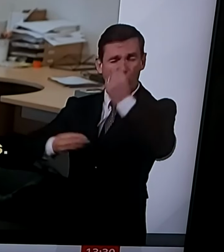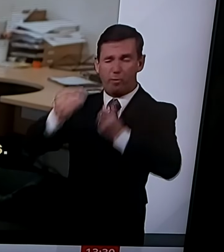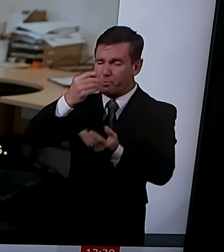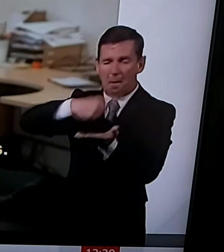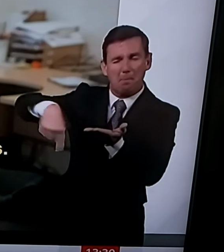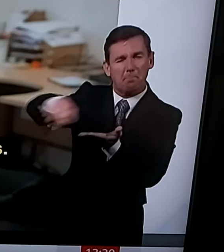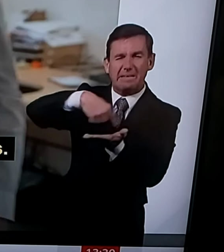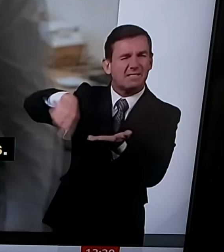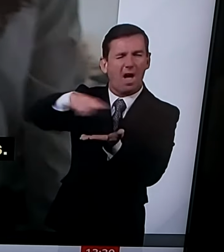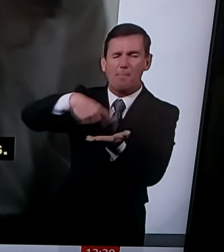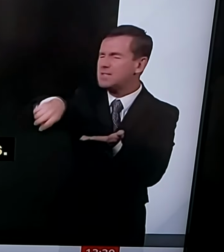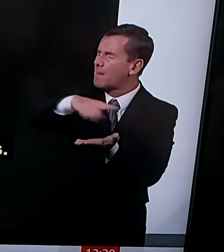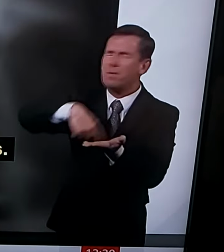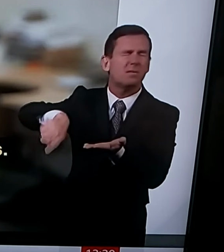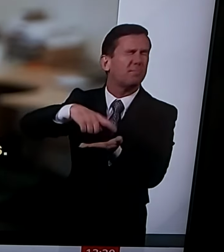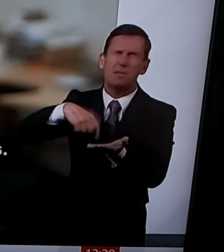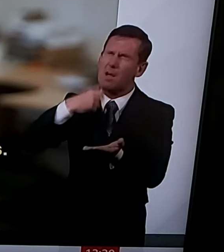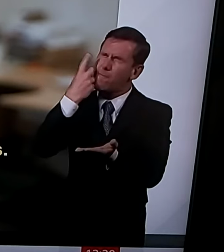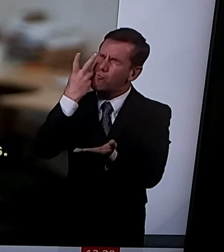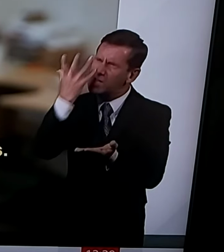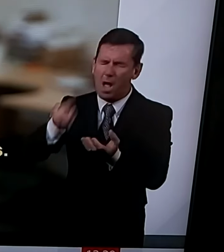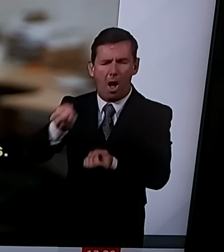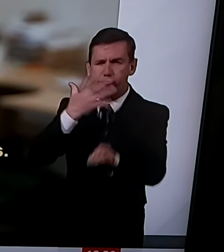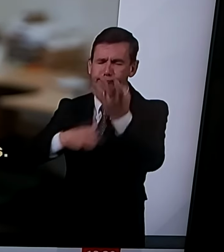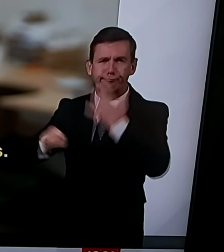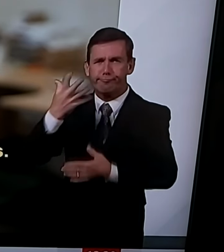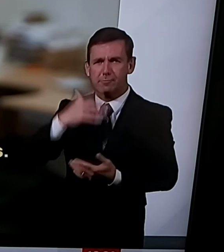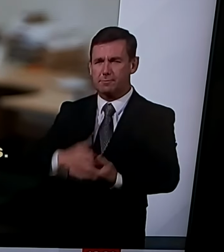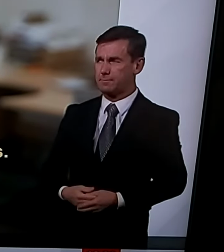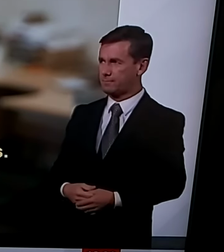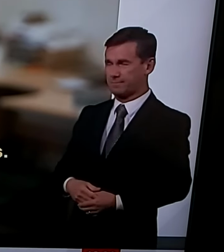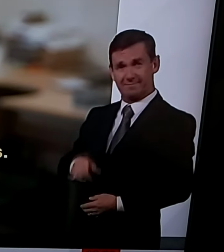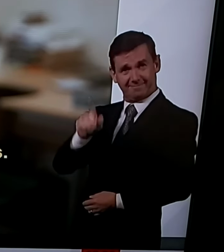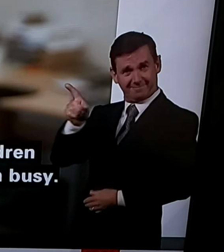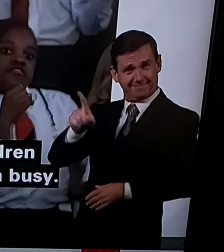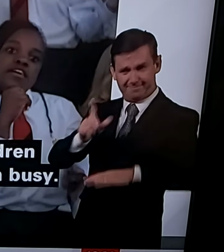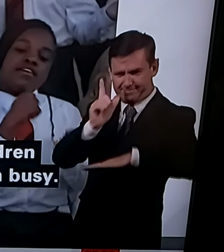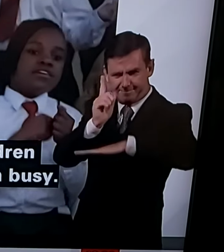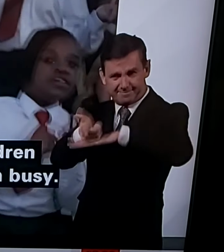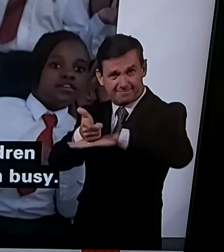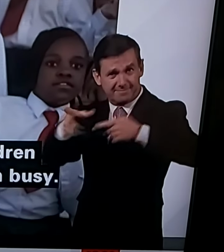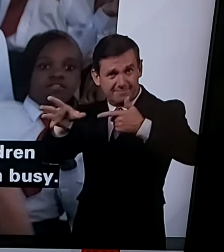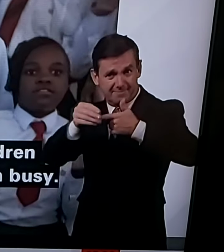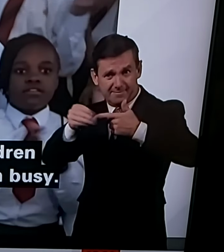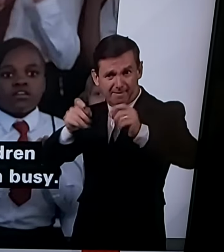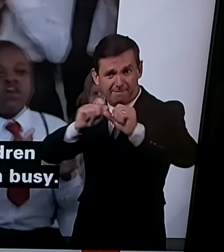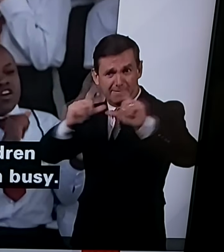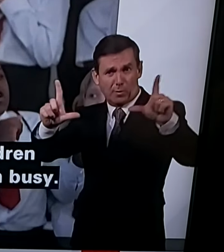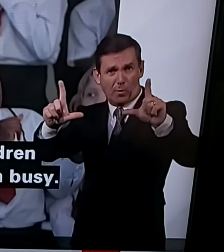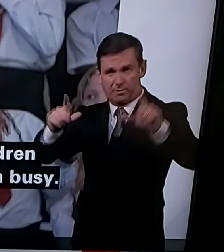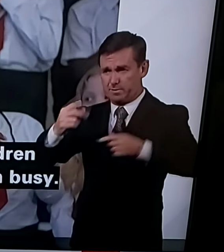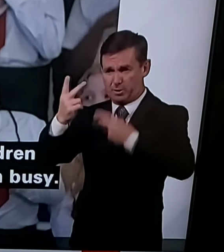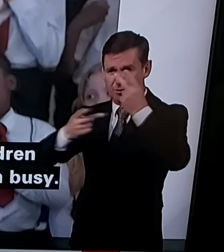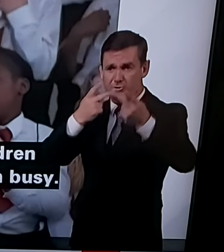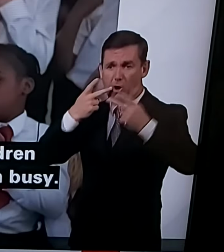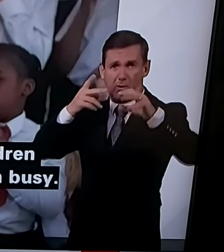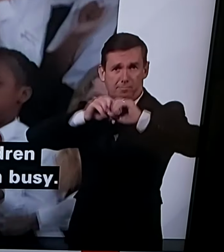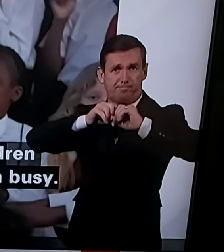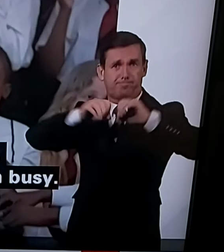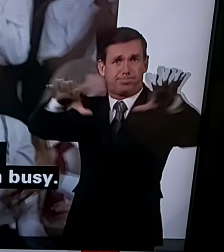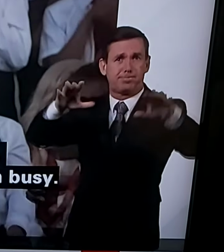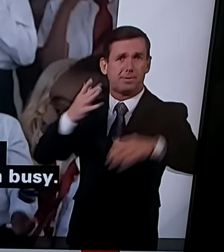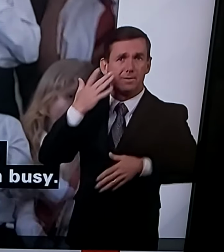rehearsals have kept the children at this school in South London busy. They've even shot a music video, and the song is set to be released on the day of the